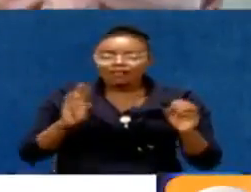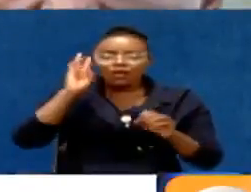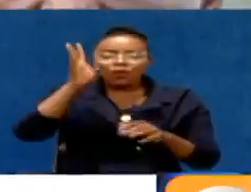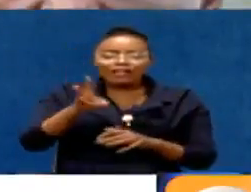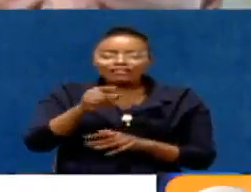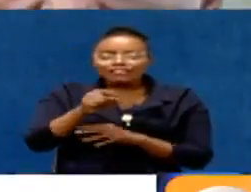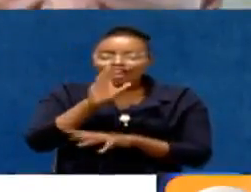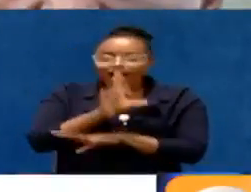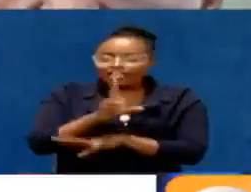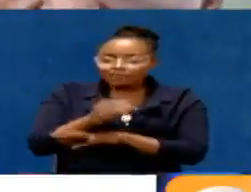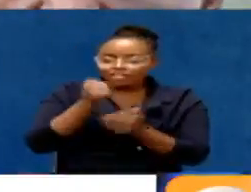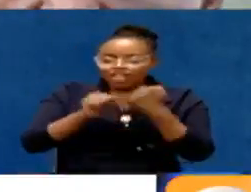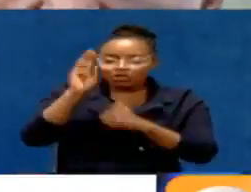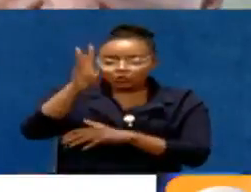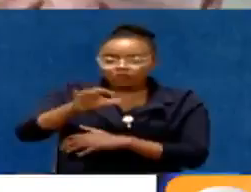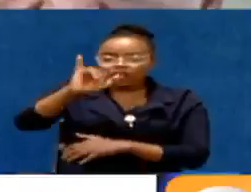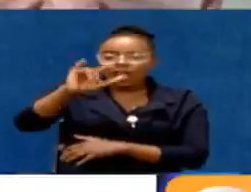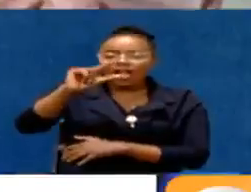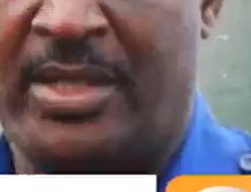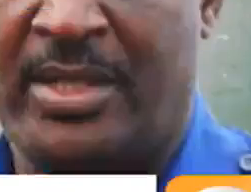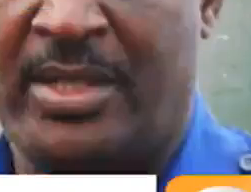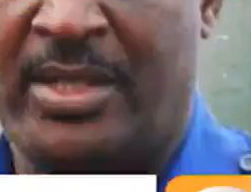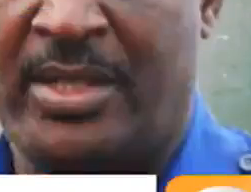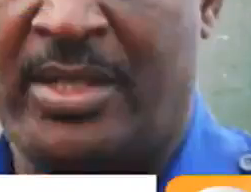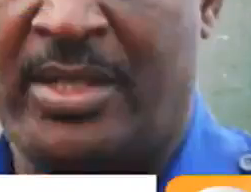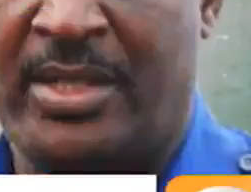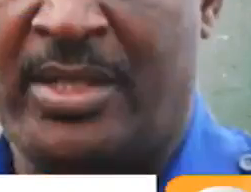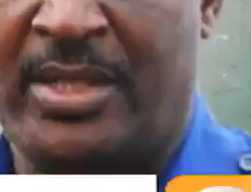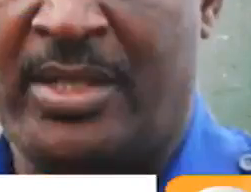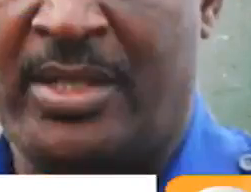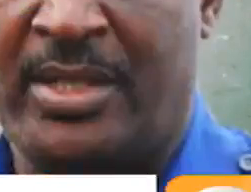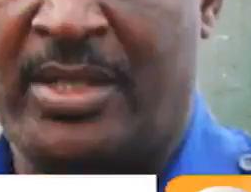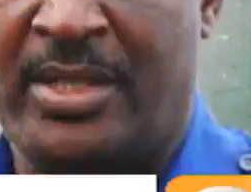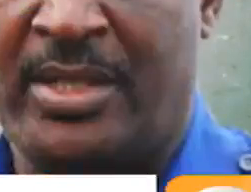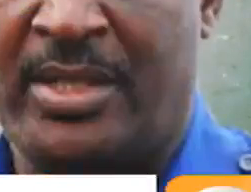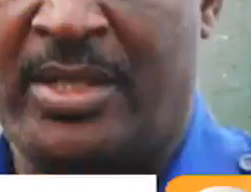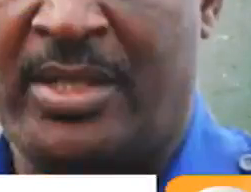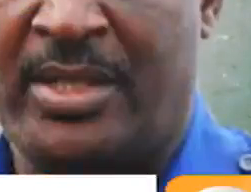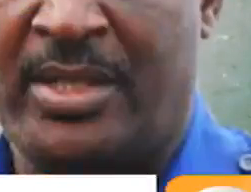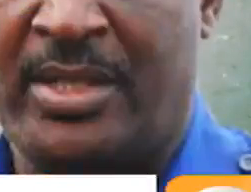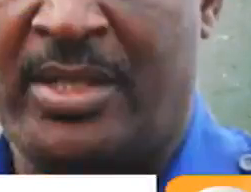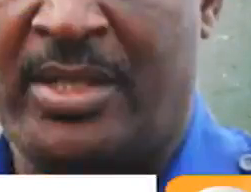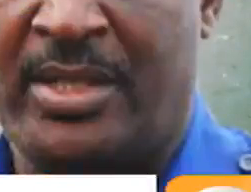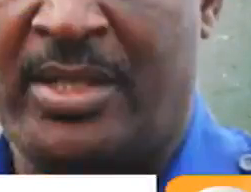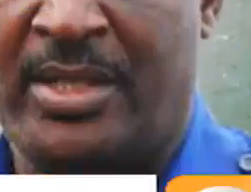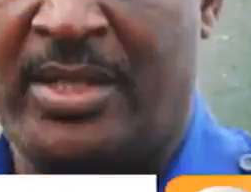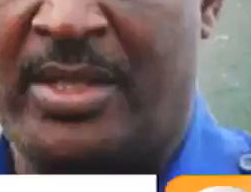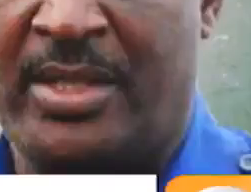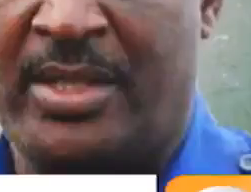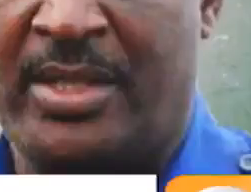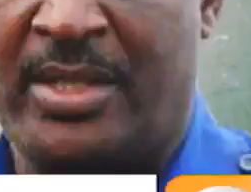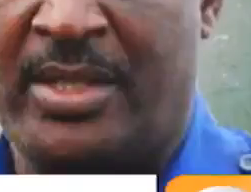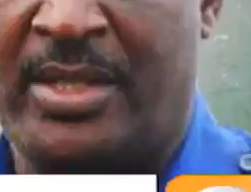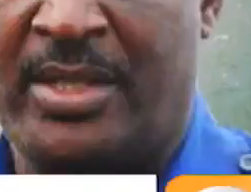attract disciplinary action. The IG said it is also an offence in the Police Standing Orders, Section 6W, Chapter